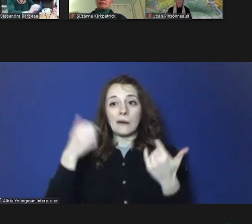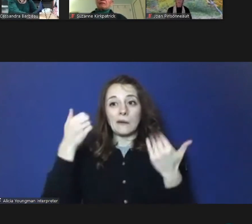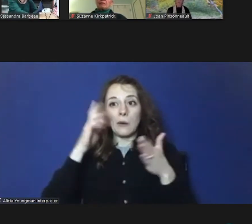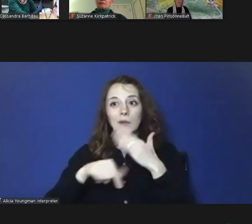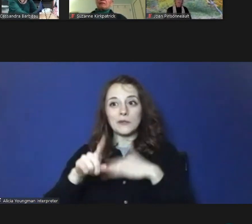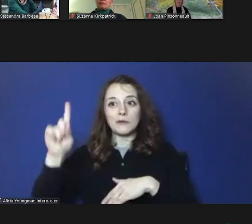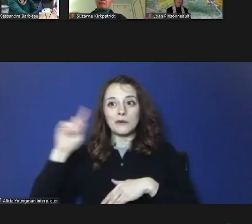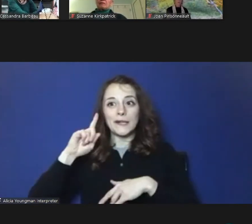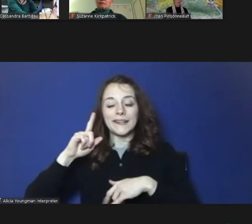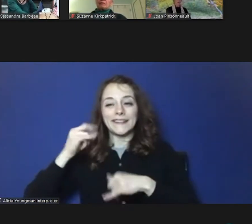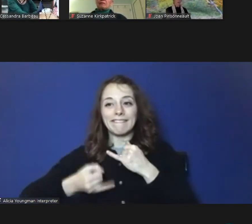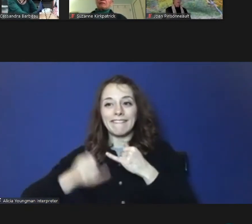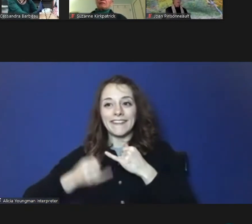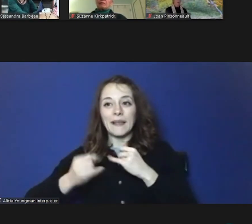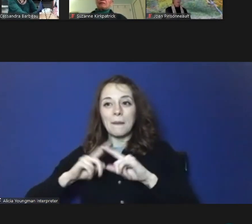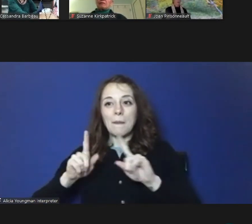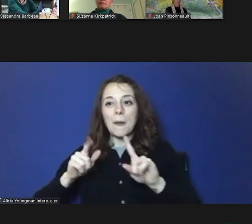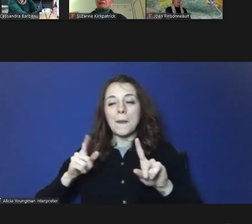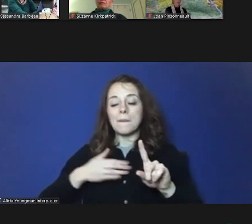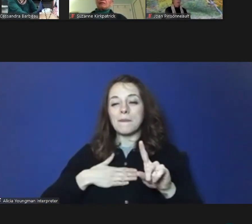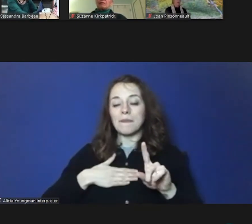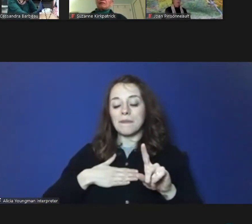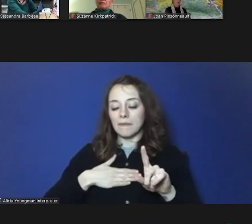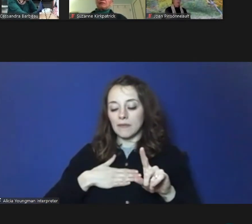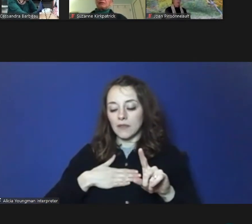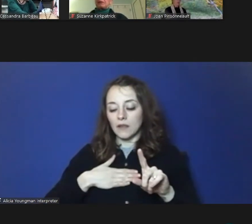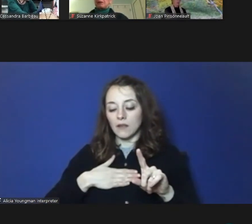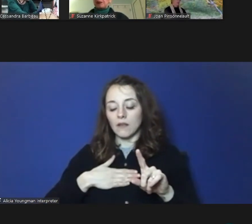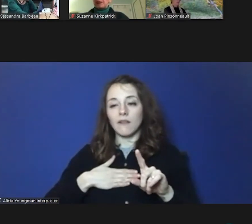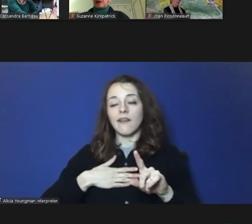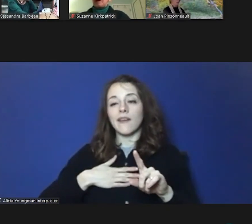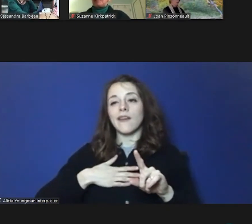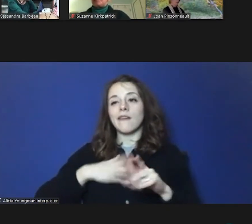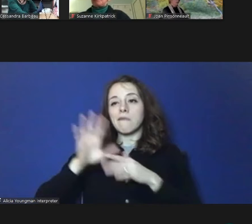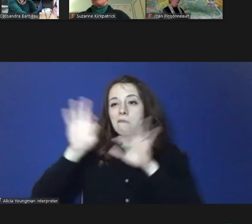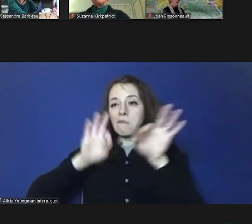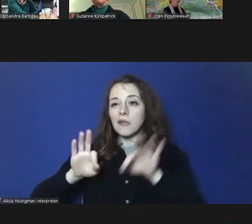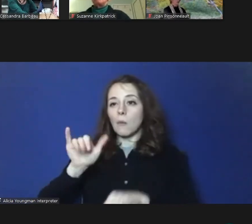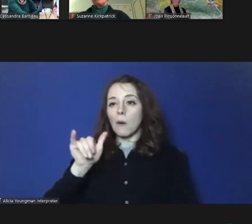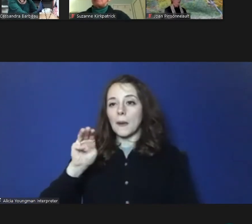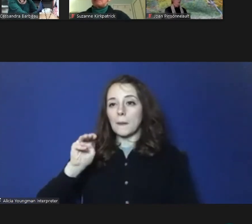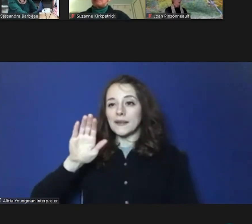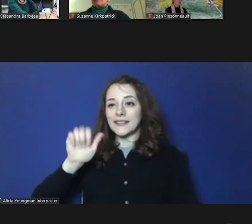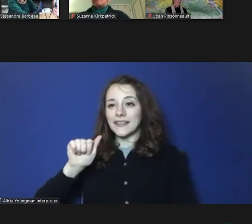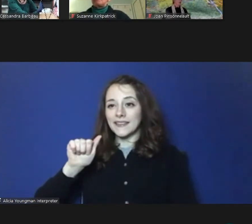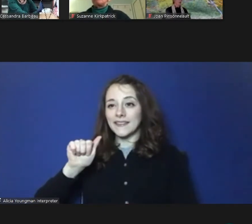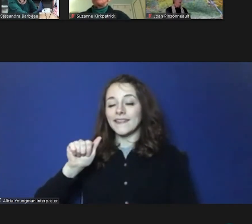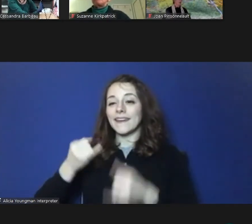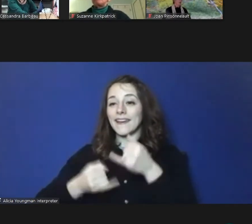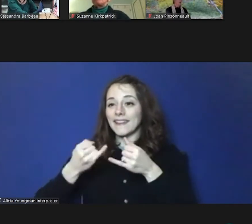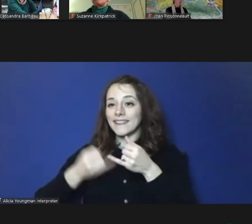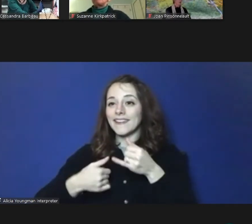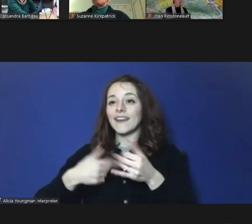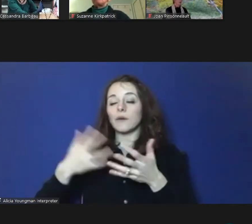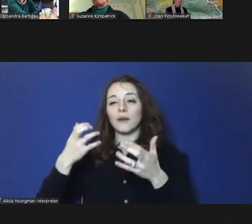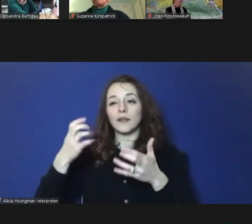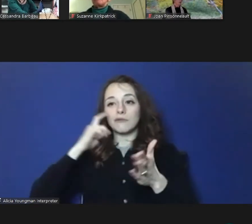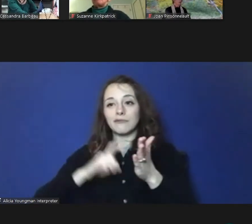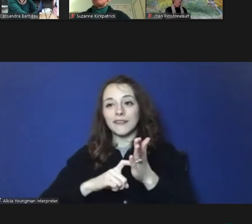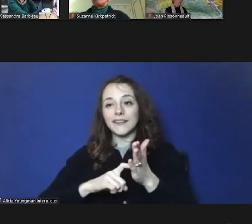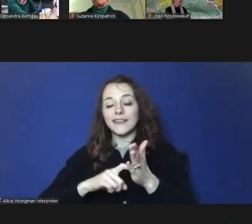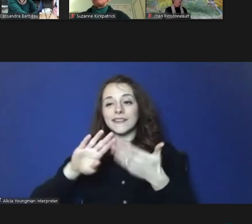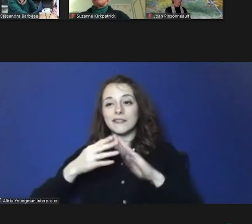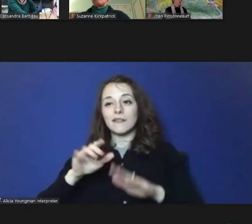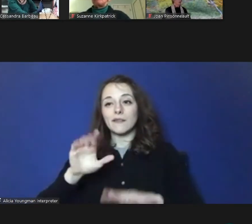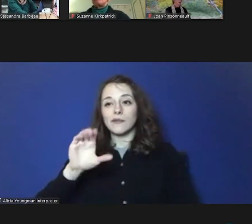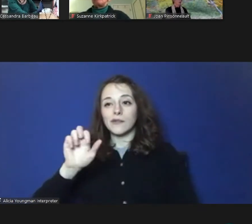very end, You were but my final, I was talking about the why, and then at the end of that, I just wanted to recognize our